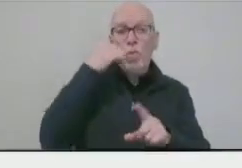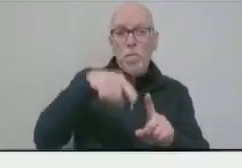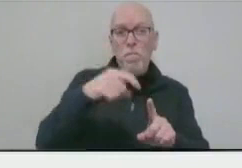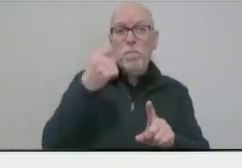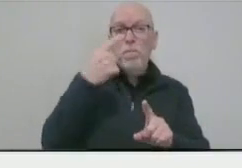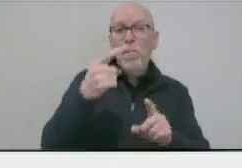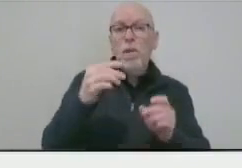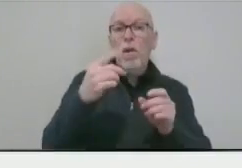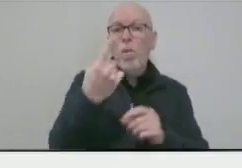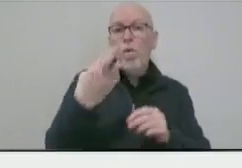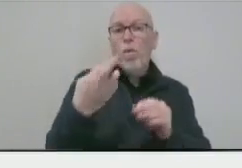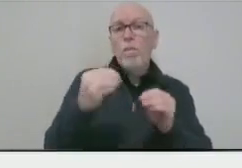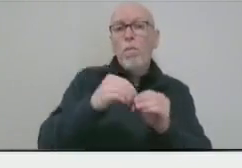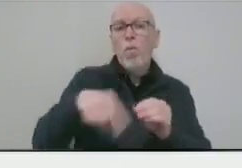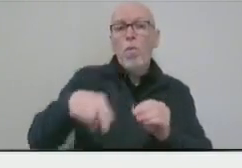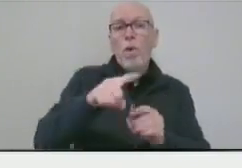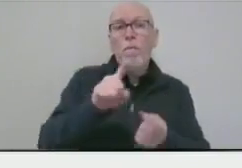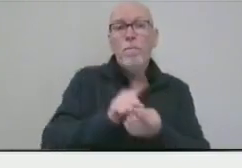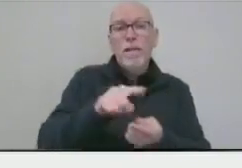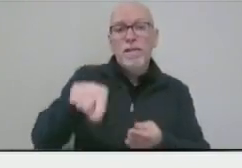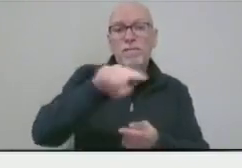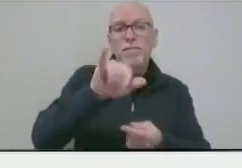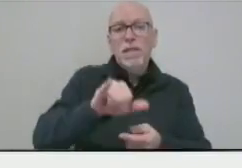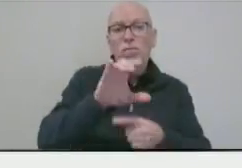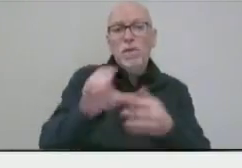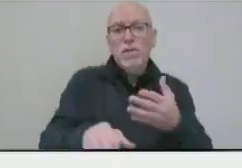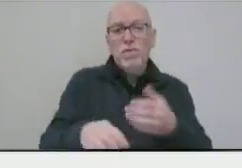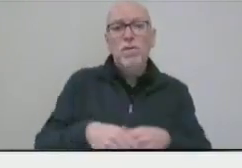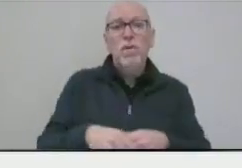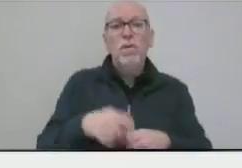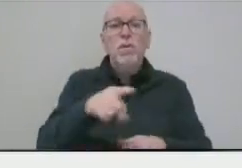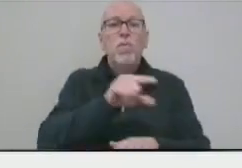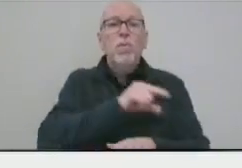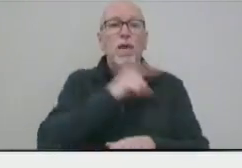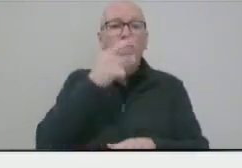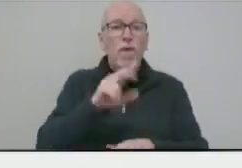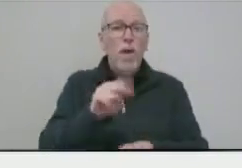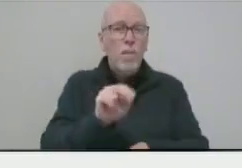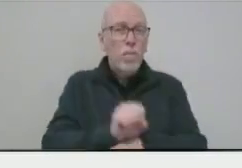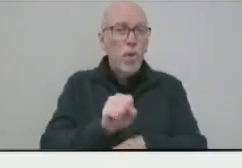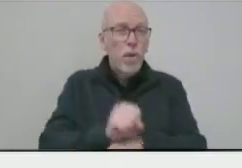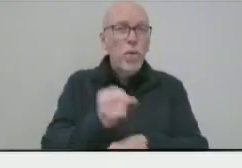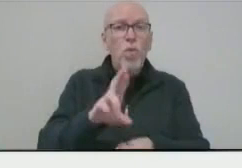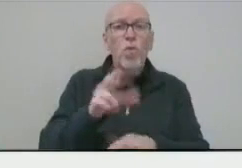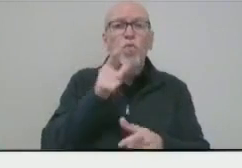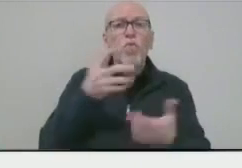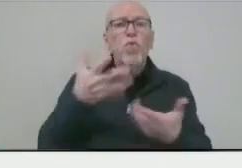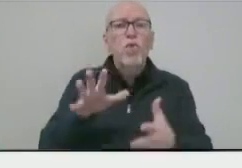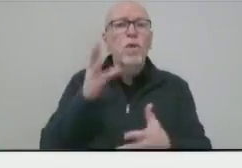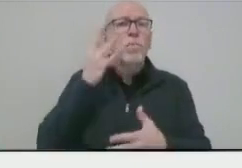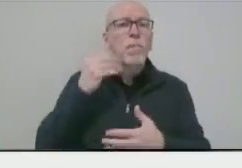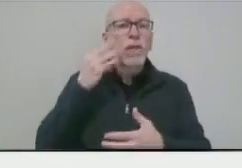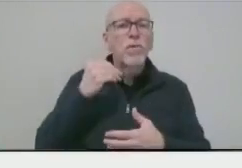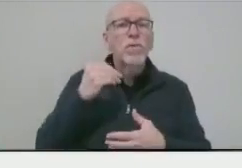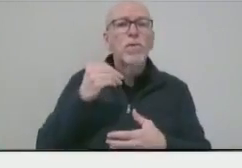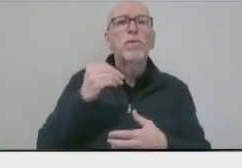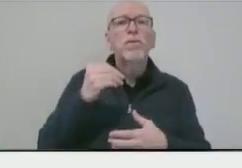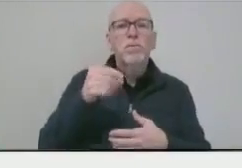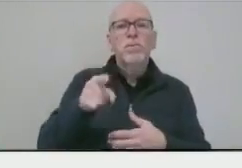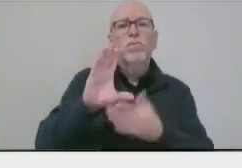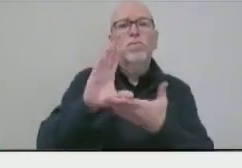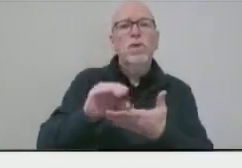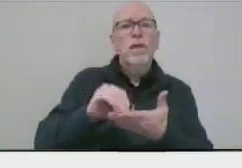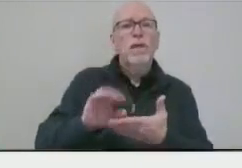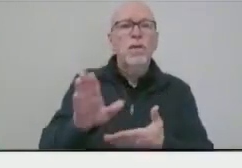more individuals meets the following criteria: qualifies for unemployment or has experienced a reduction in